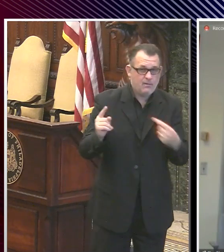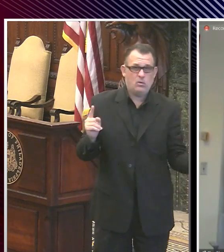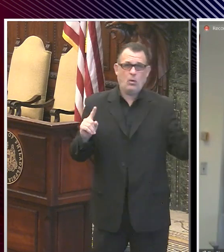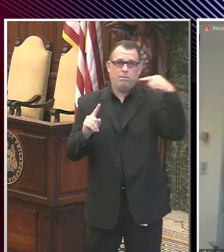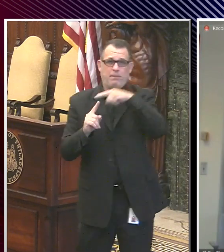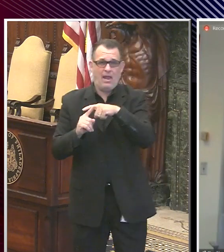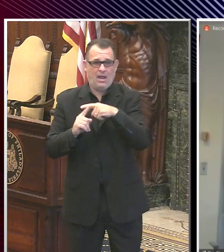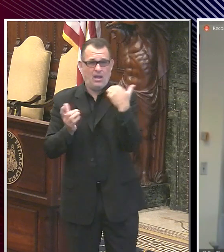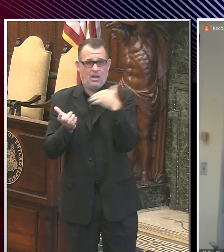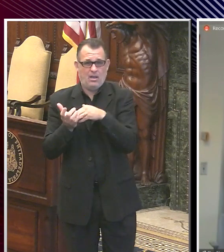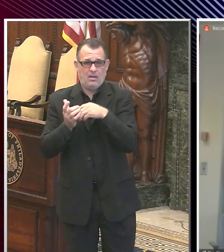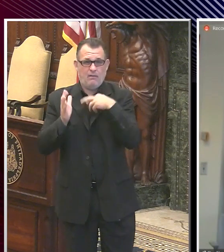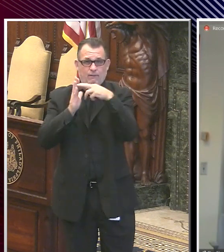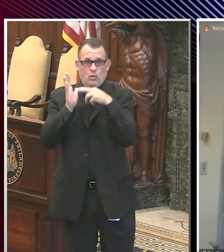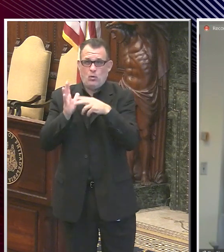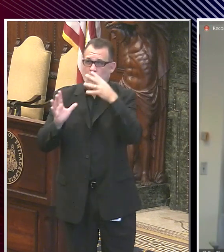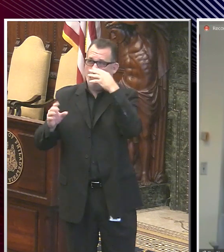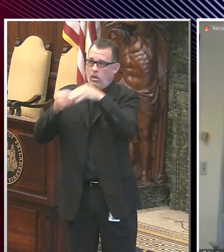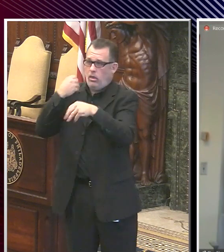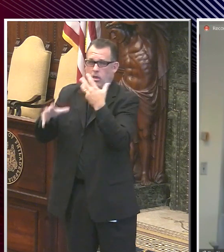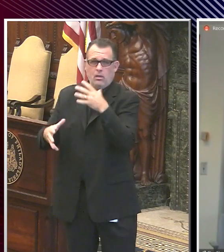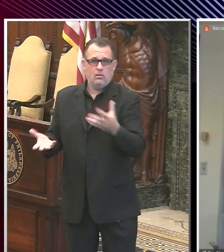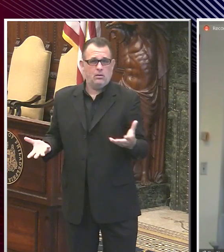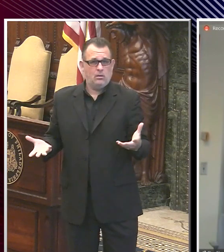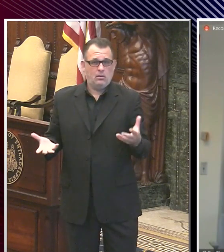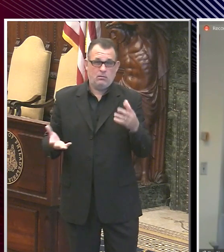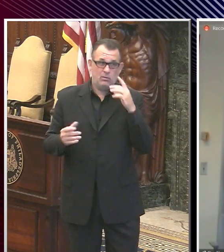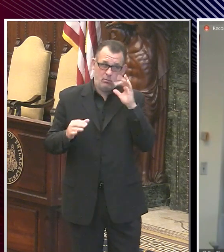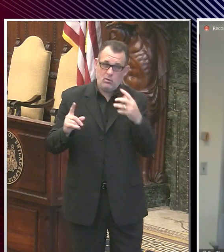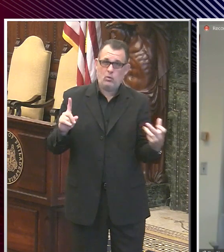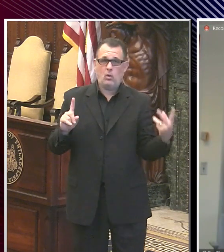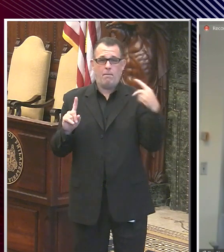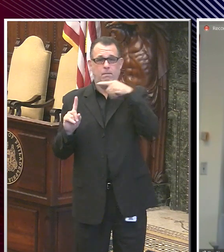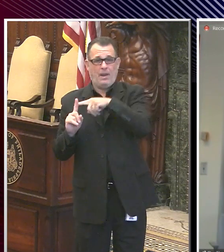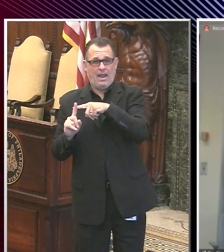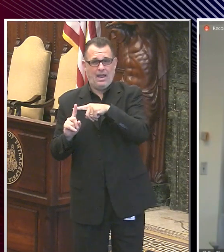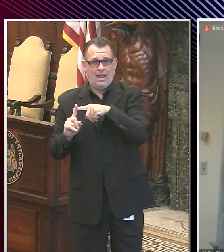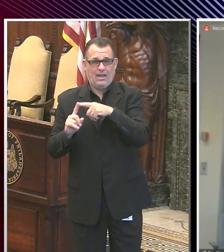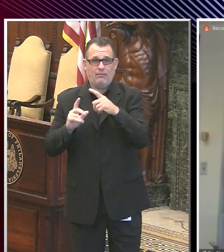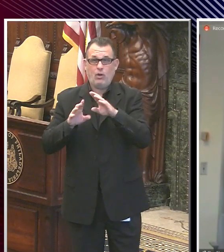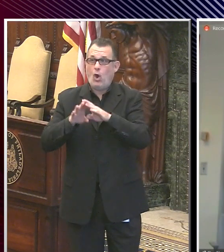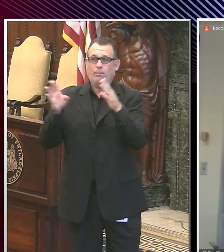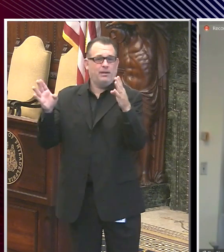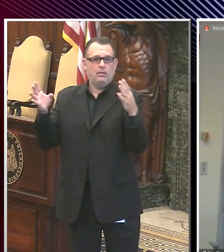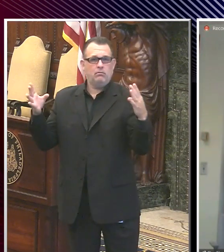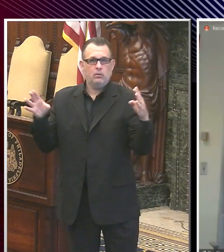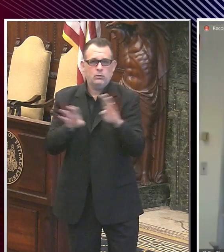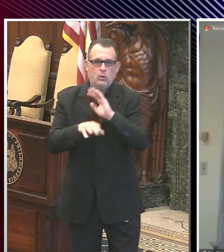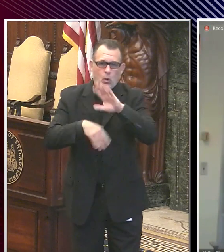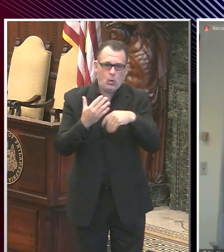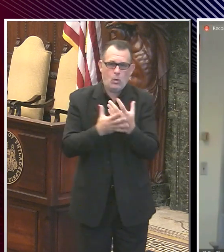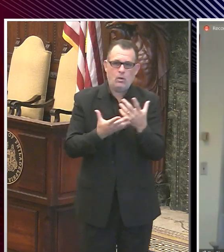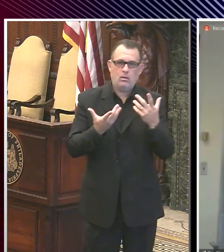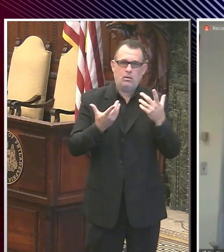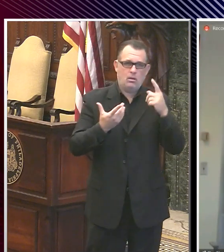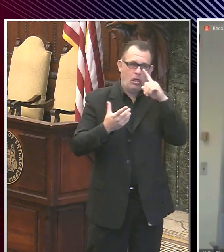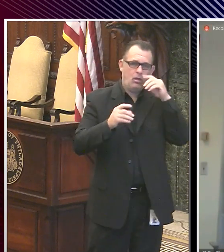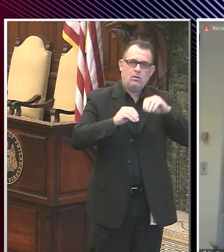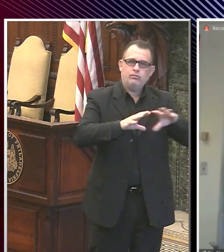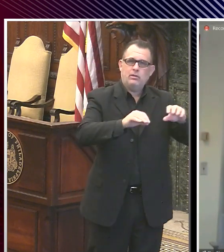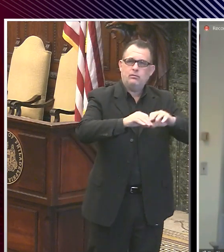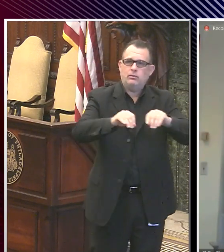are ignoring the safety standards. Or after reopening, we see that there are repeated incidents of spread at restaurants or